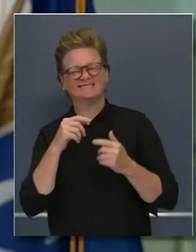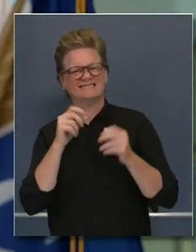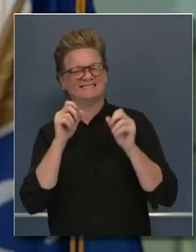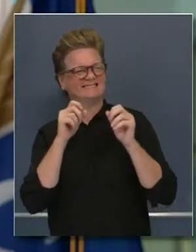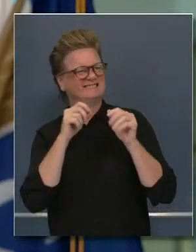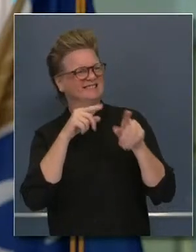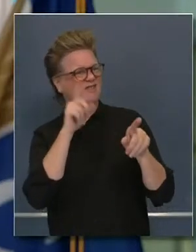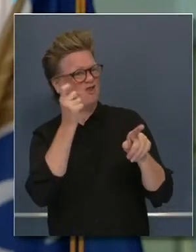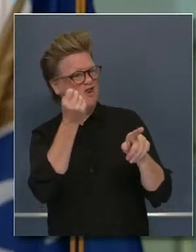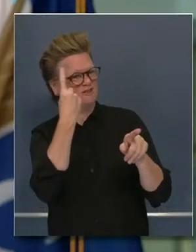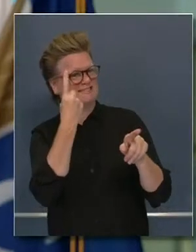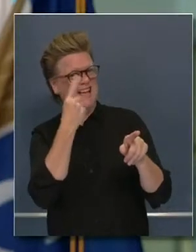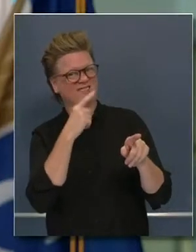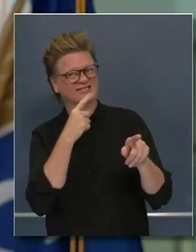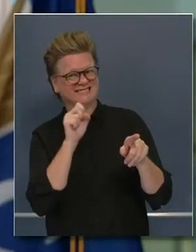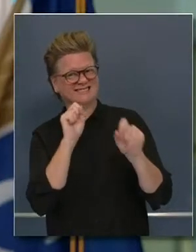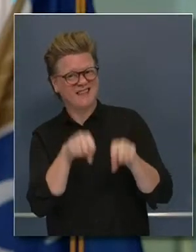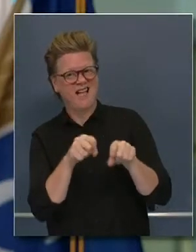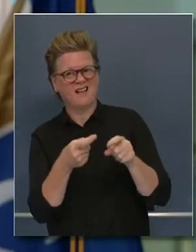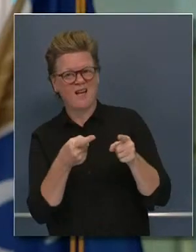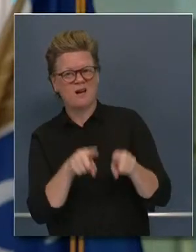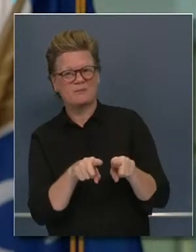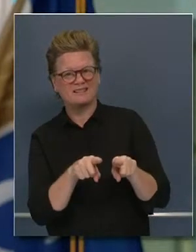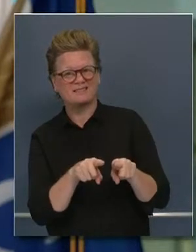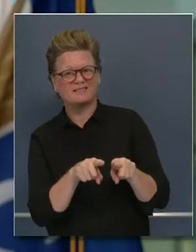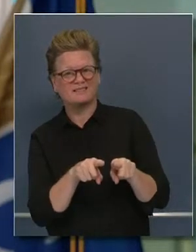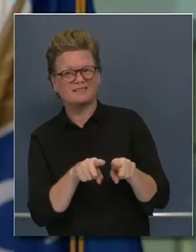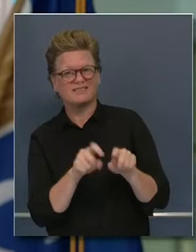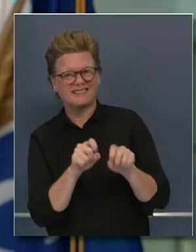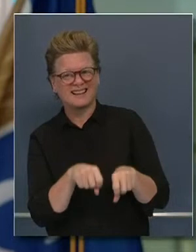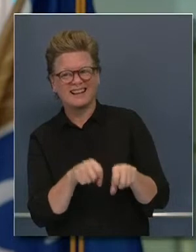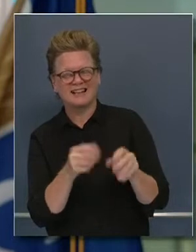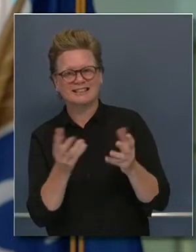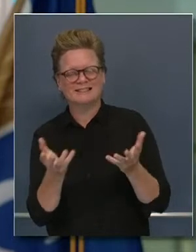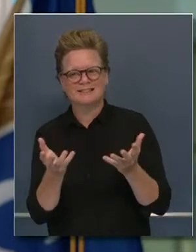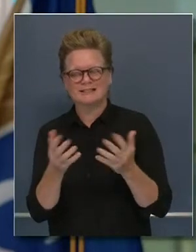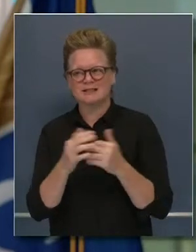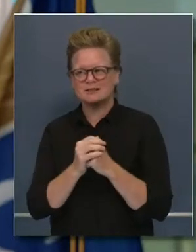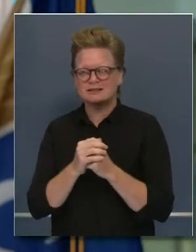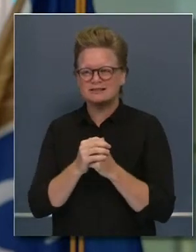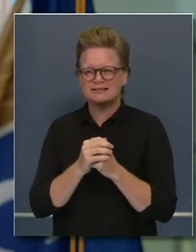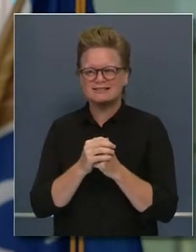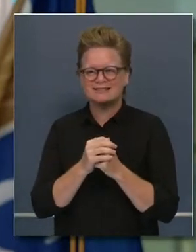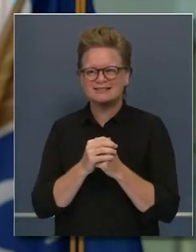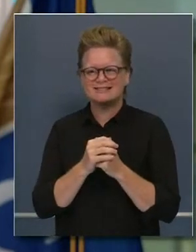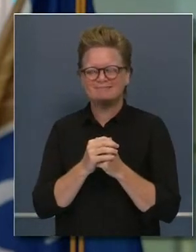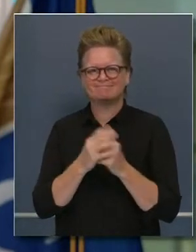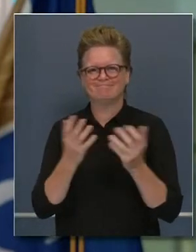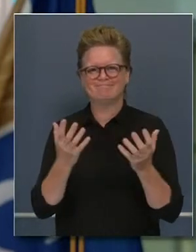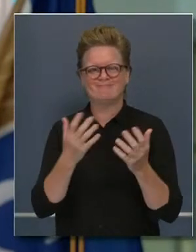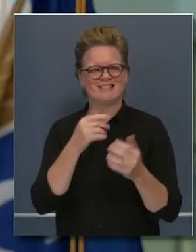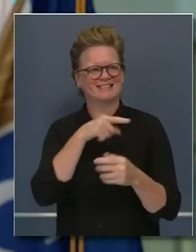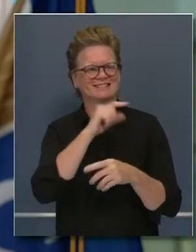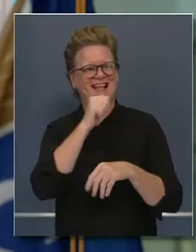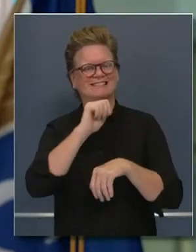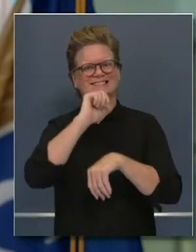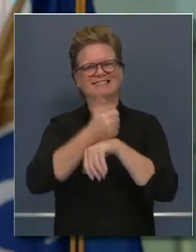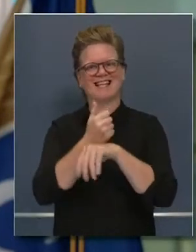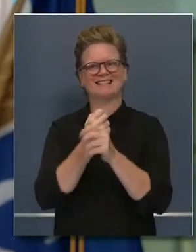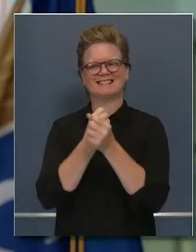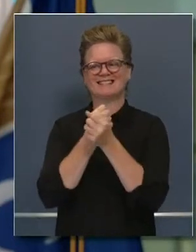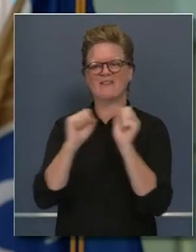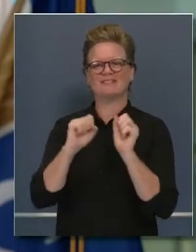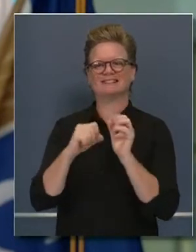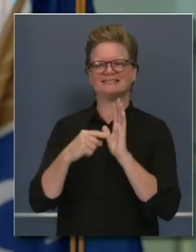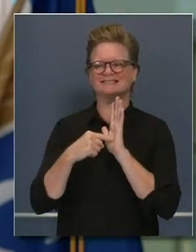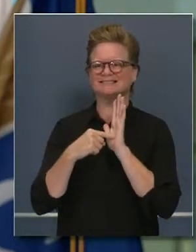what you had asserted to be, and those mitigations were not put into place. And so I just want to express that as